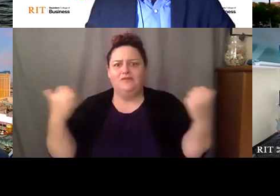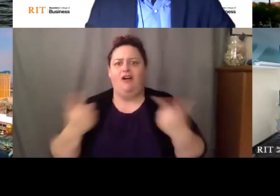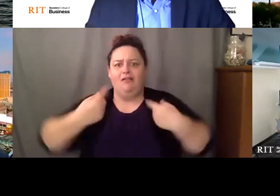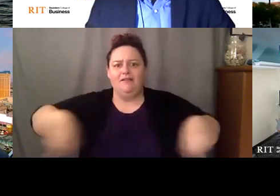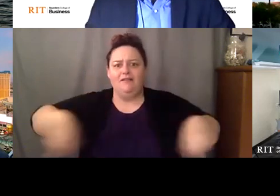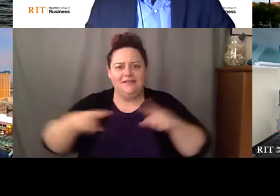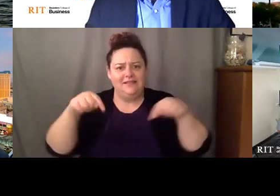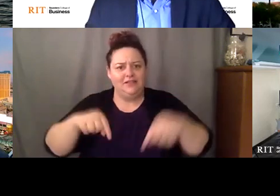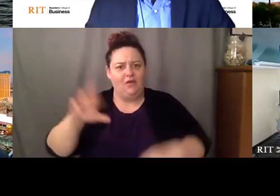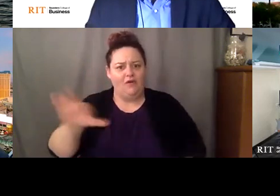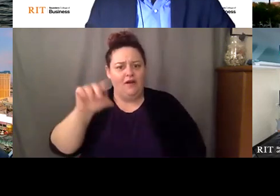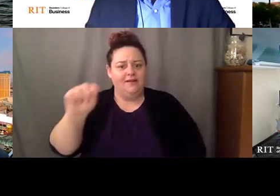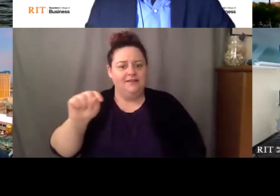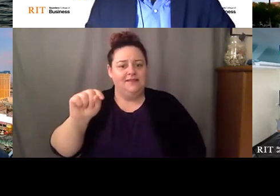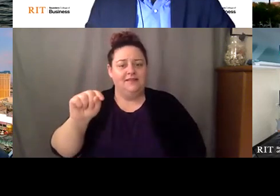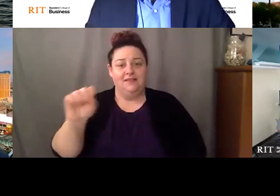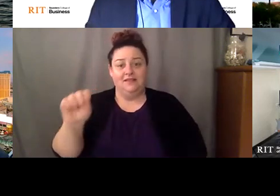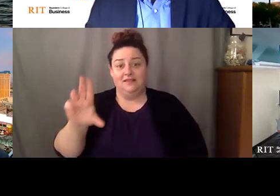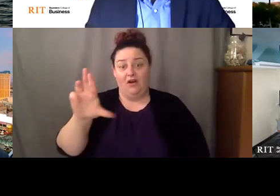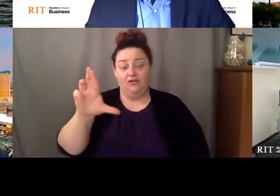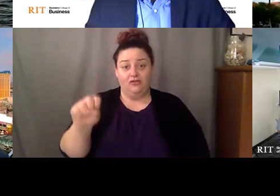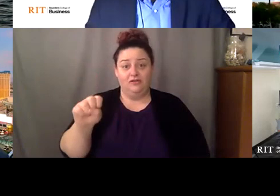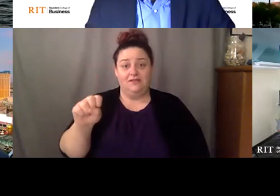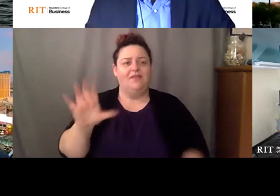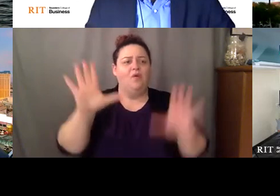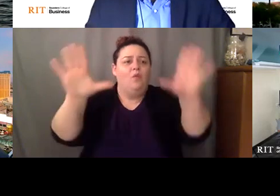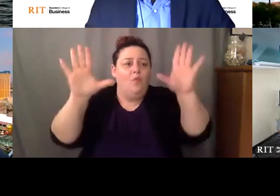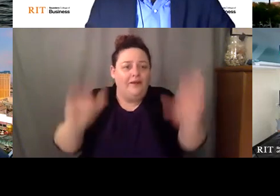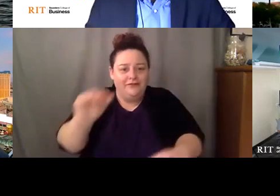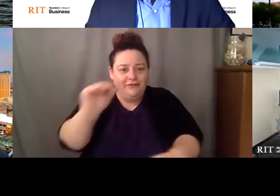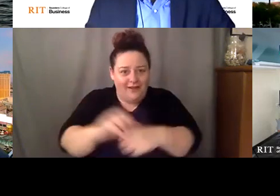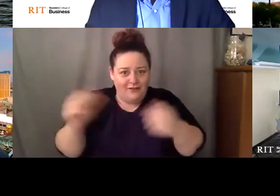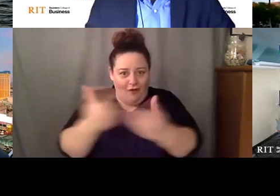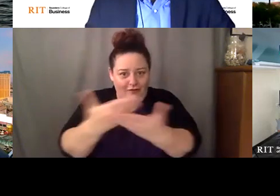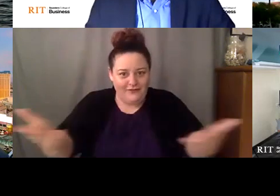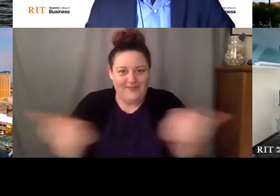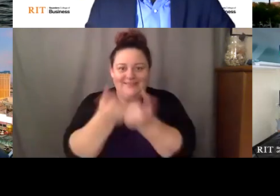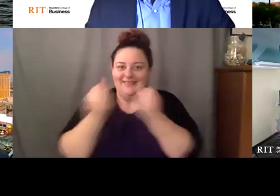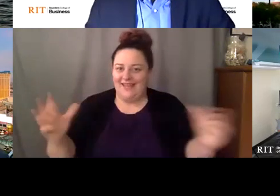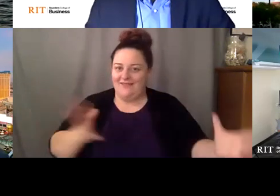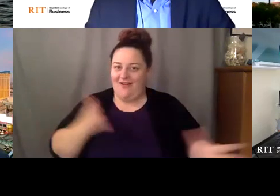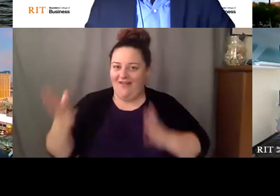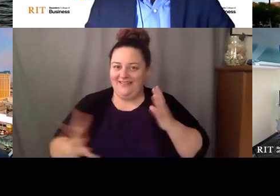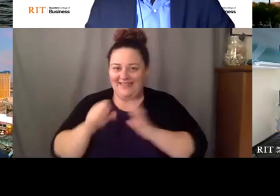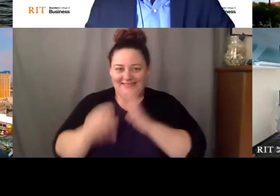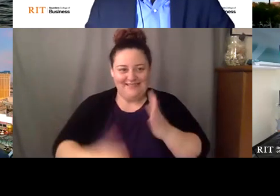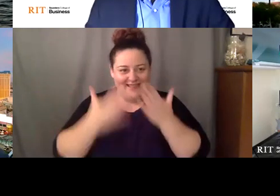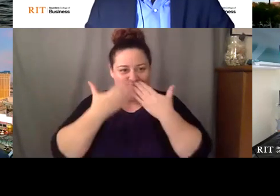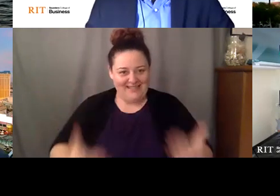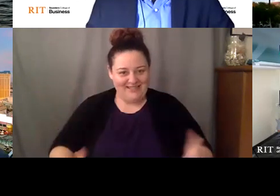at RIT, Saunders. Have a wonderful evening and have a safe holiday season. Thank you, everyone.